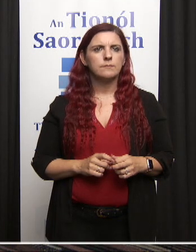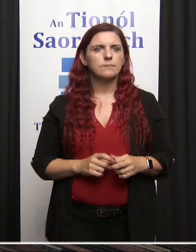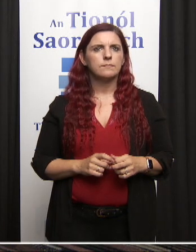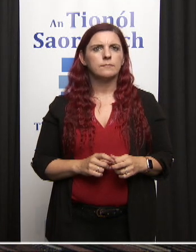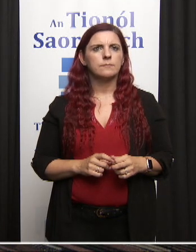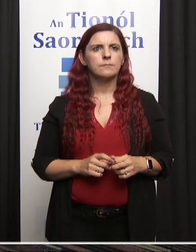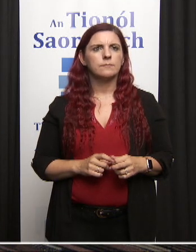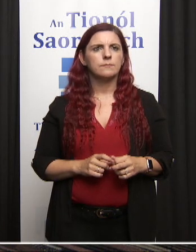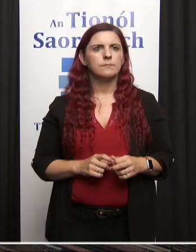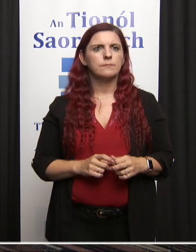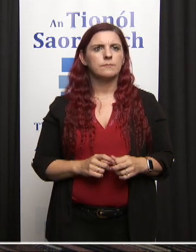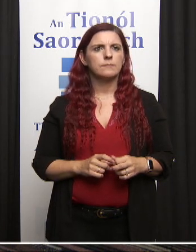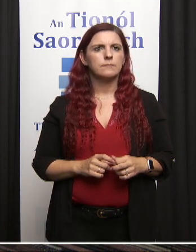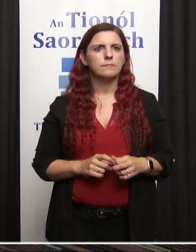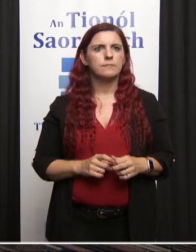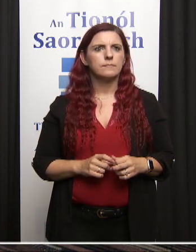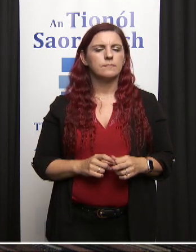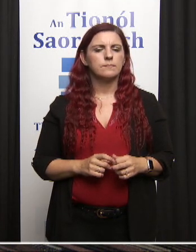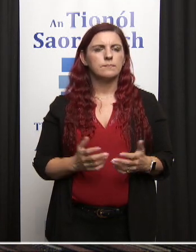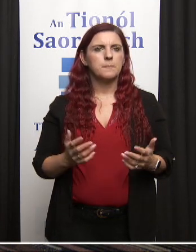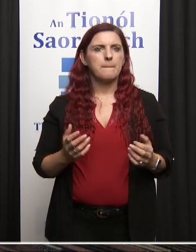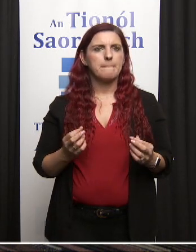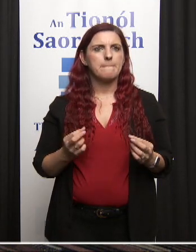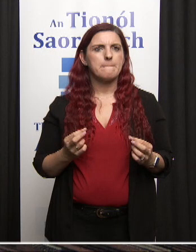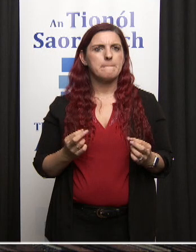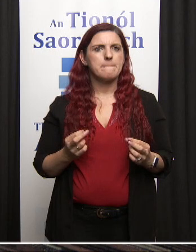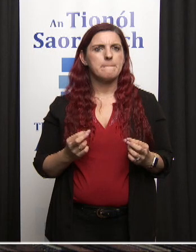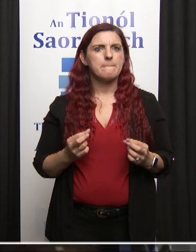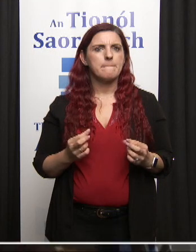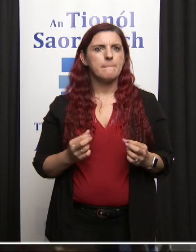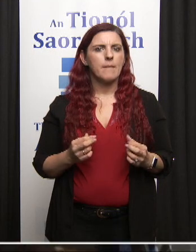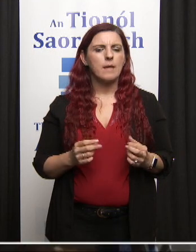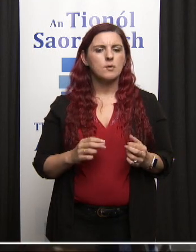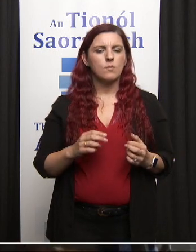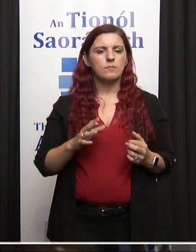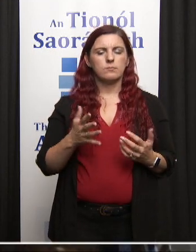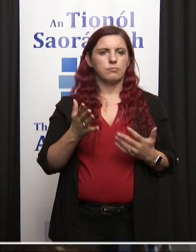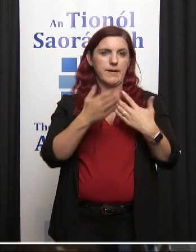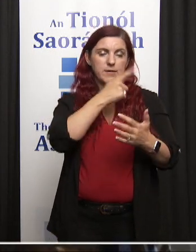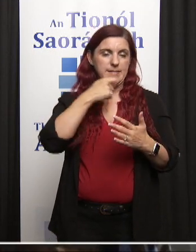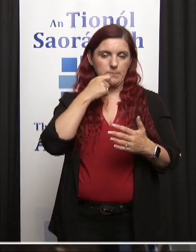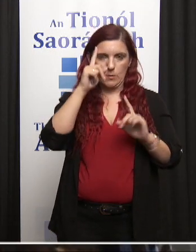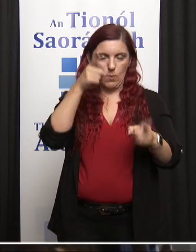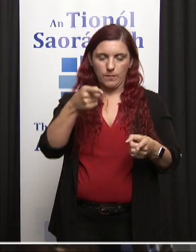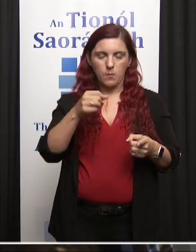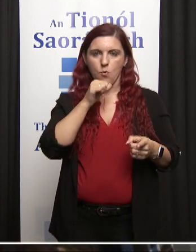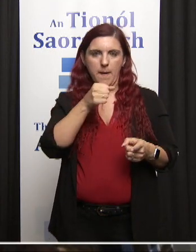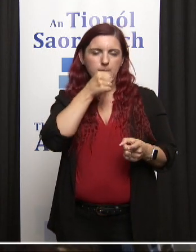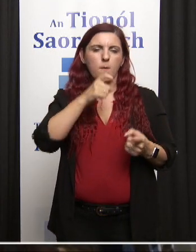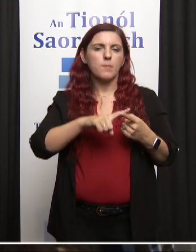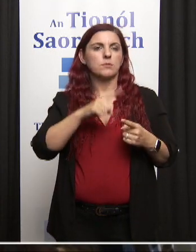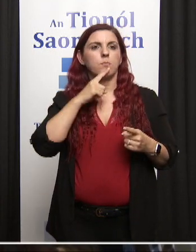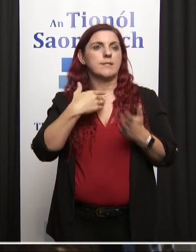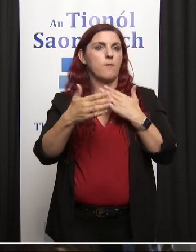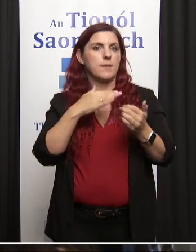our time. Correct, but that doesn't seem to have been the approach that the government have taken so far. I think they